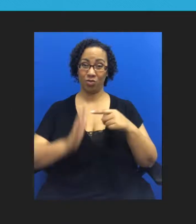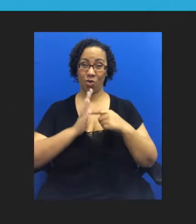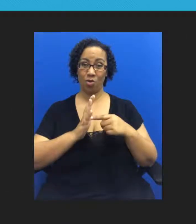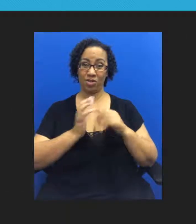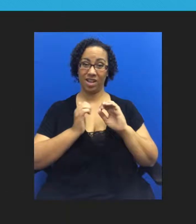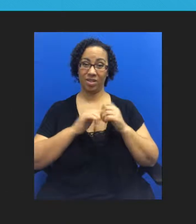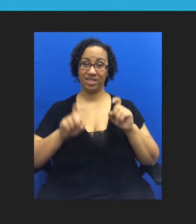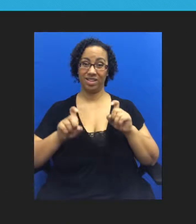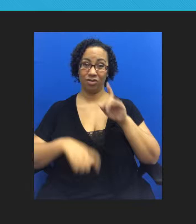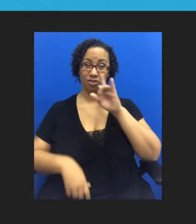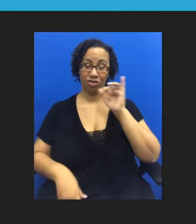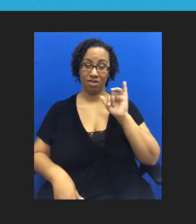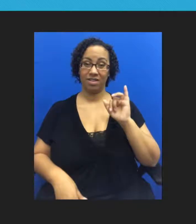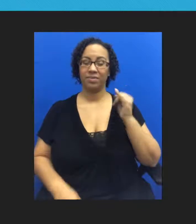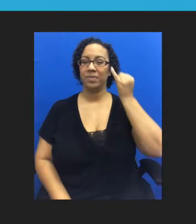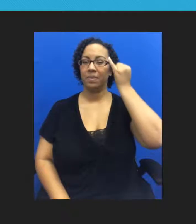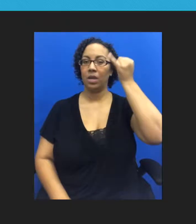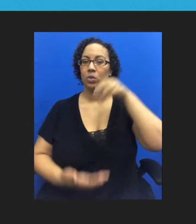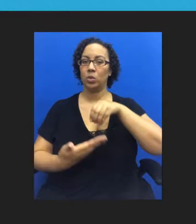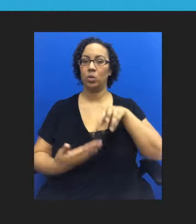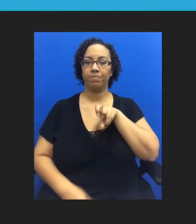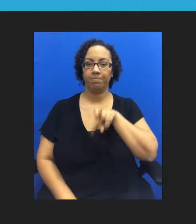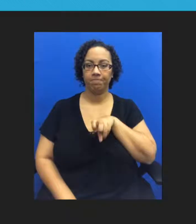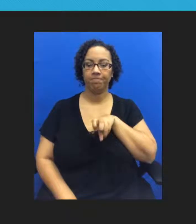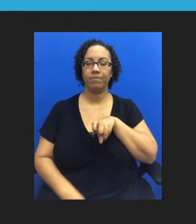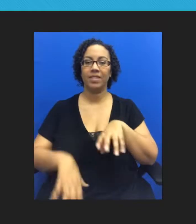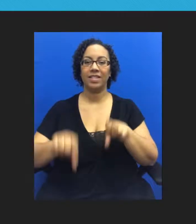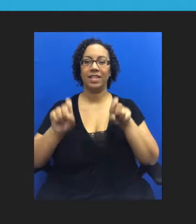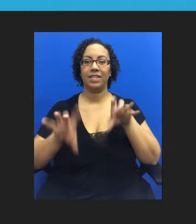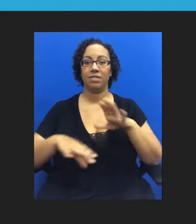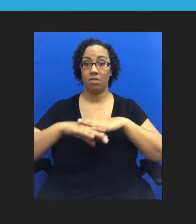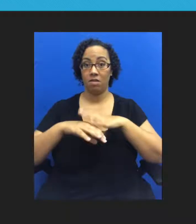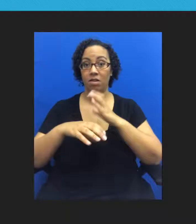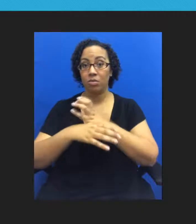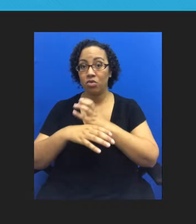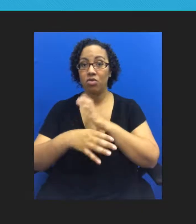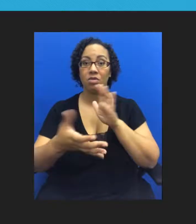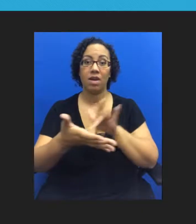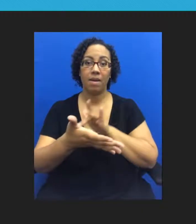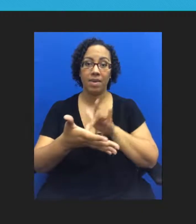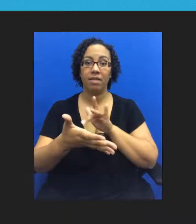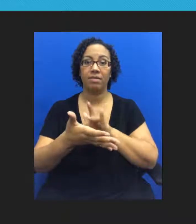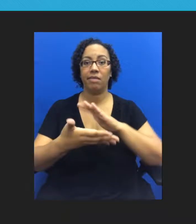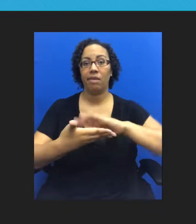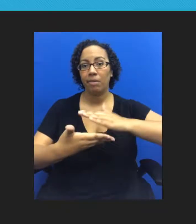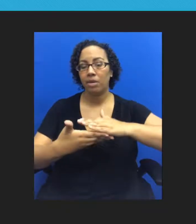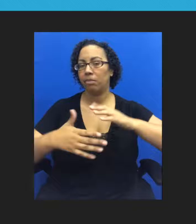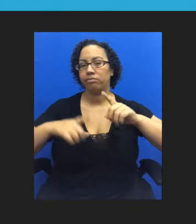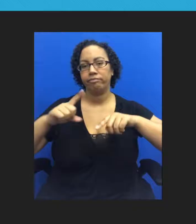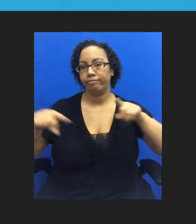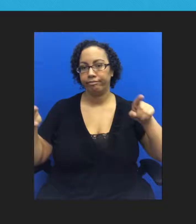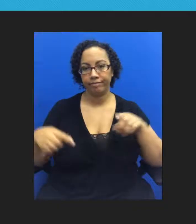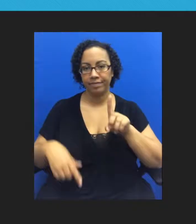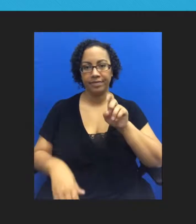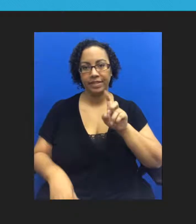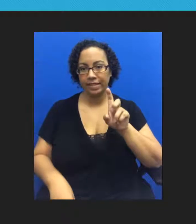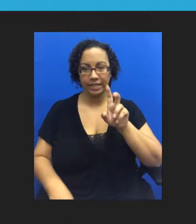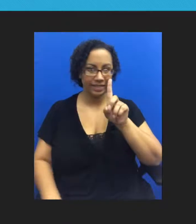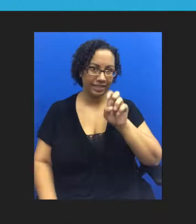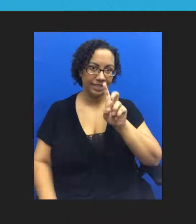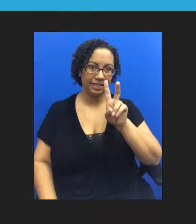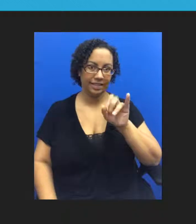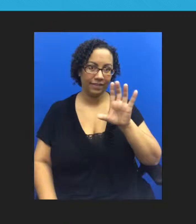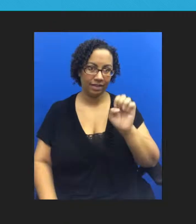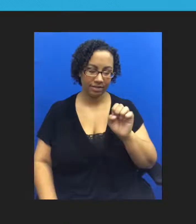As shown on the previous slides with the animation, you are given an idea of what the testing looks like. The students take